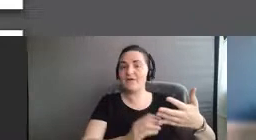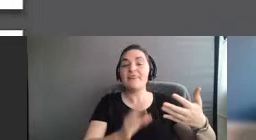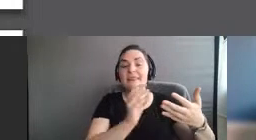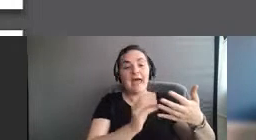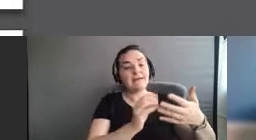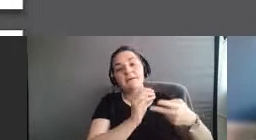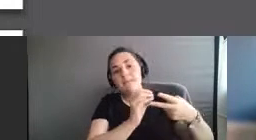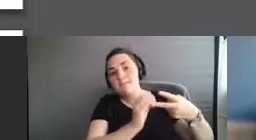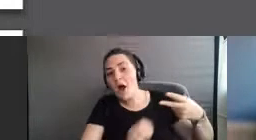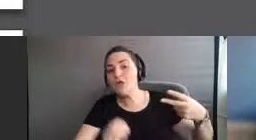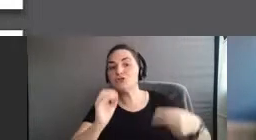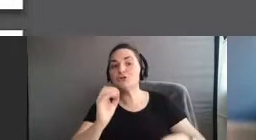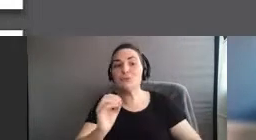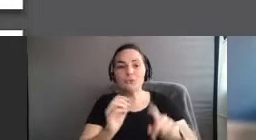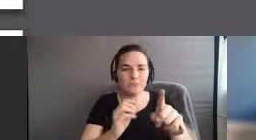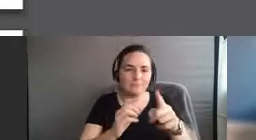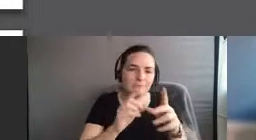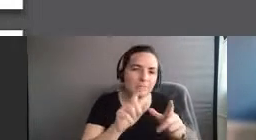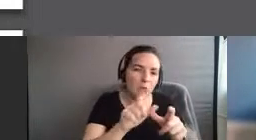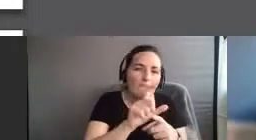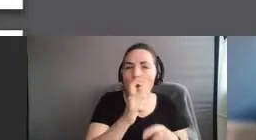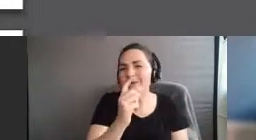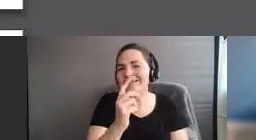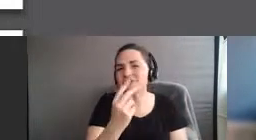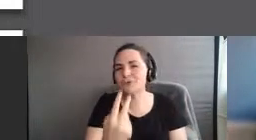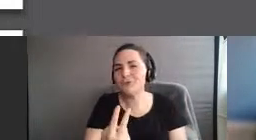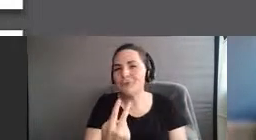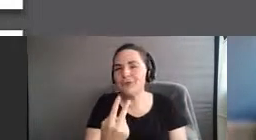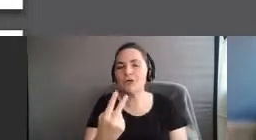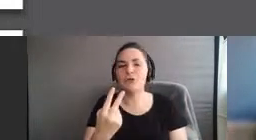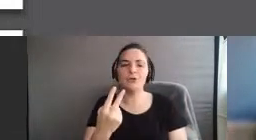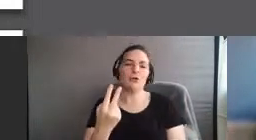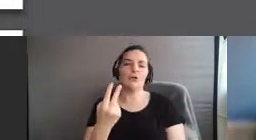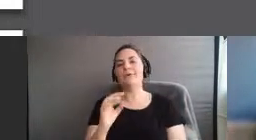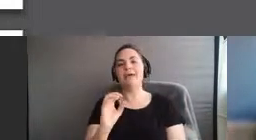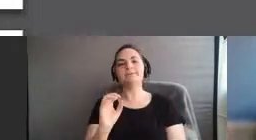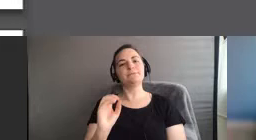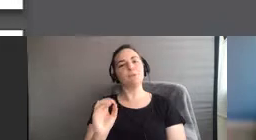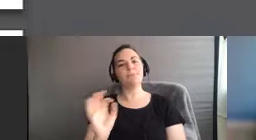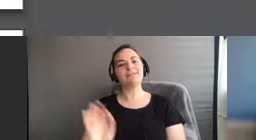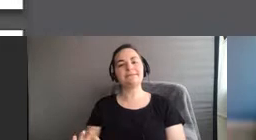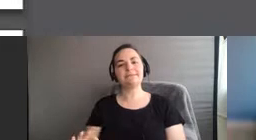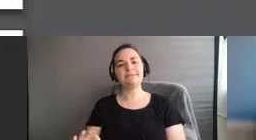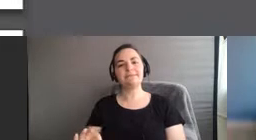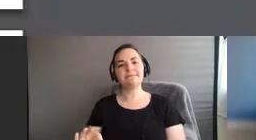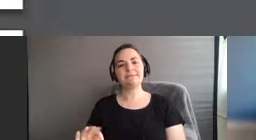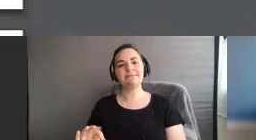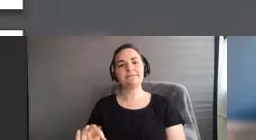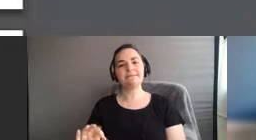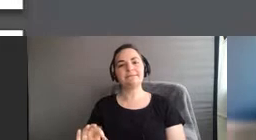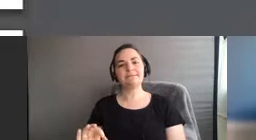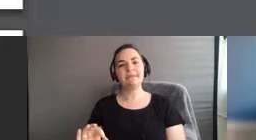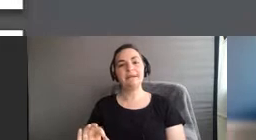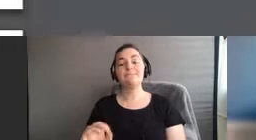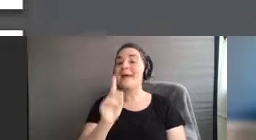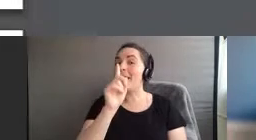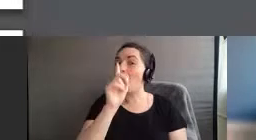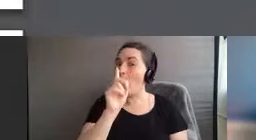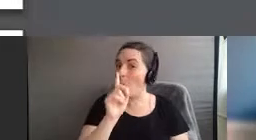If you do only 4 of the engagement tasks, you get 0% for that